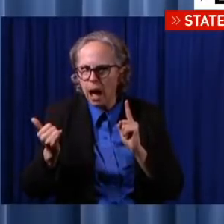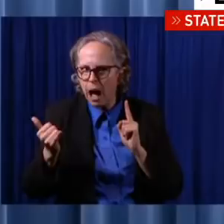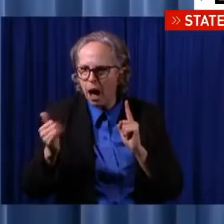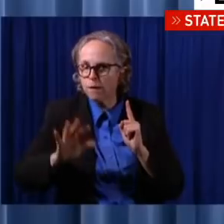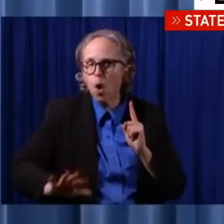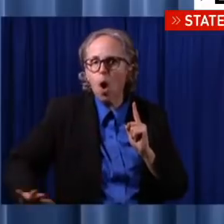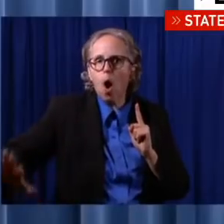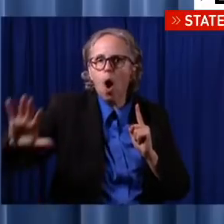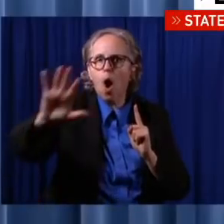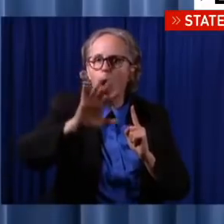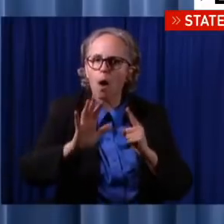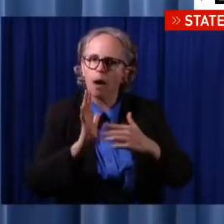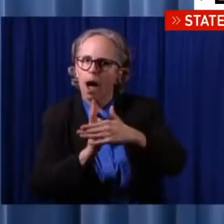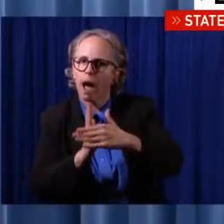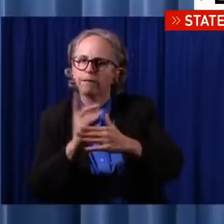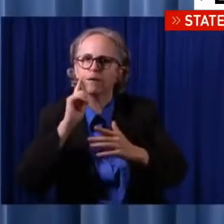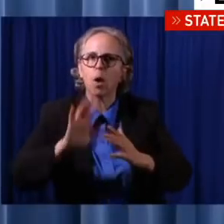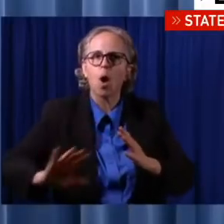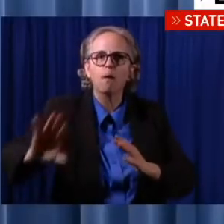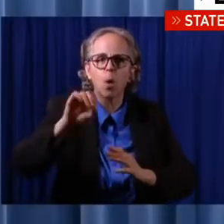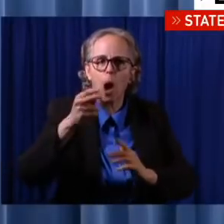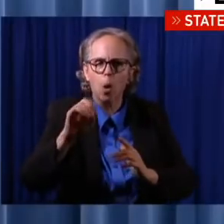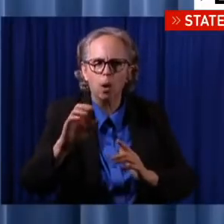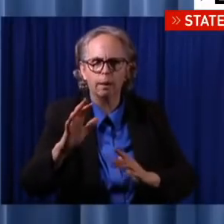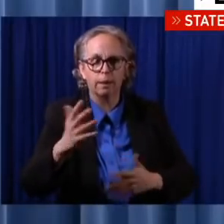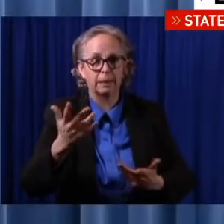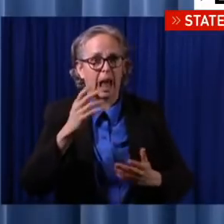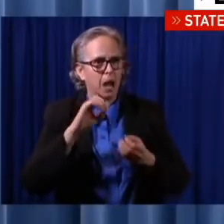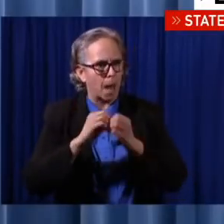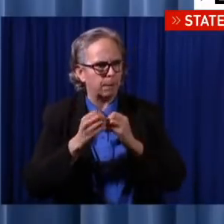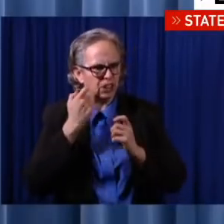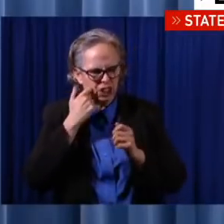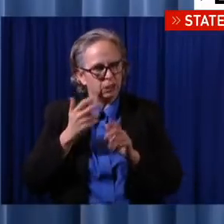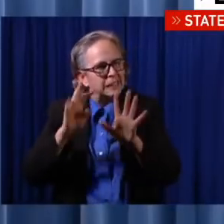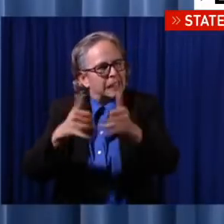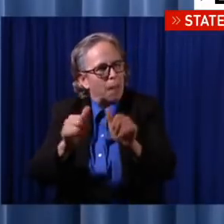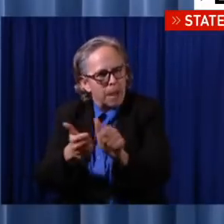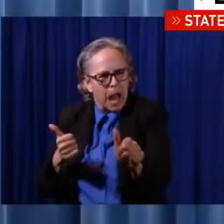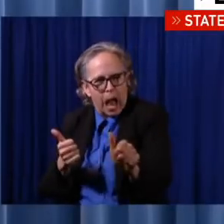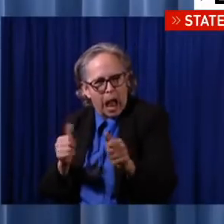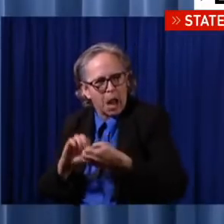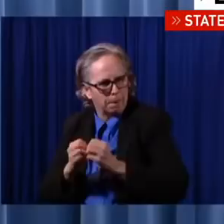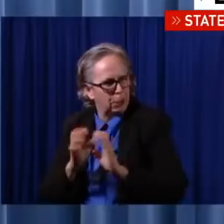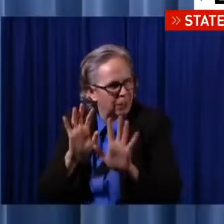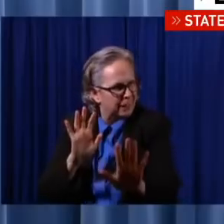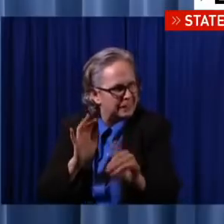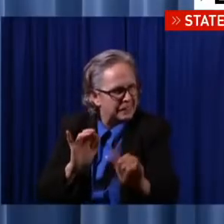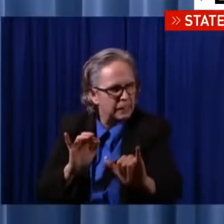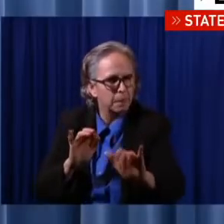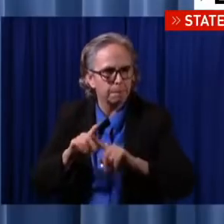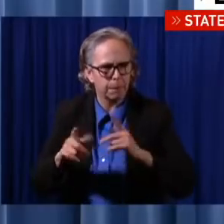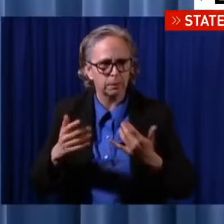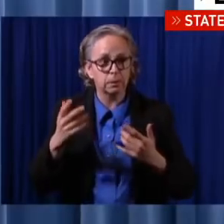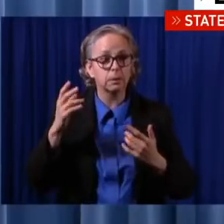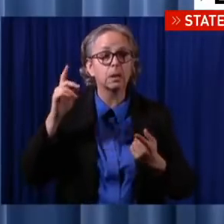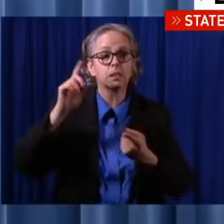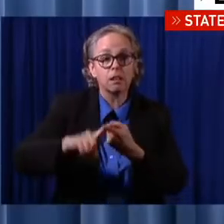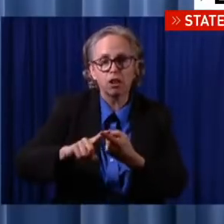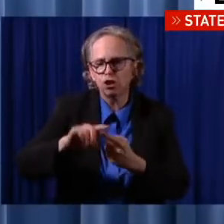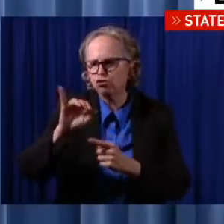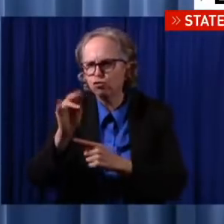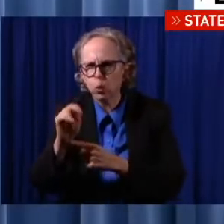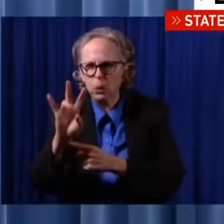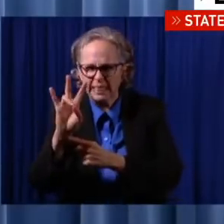There's a lag in these numbers. So these numbers are good through June 7th. So these numbers are